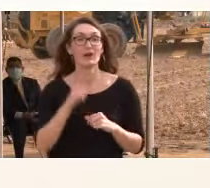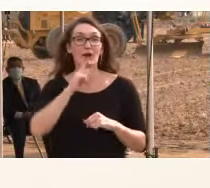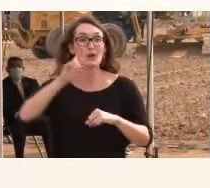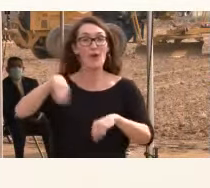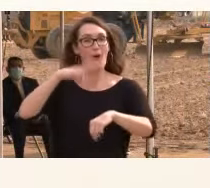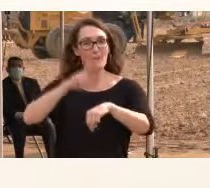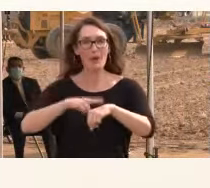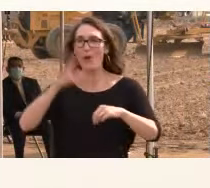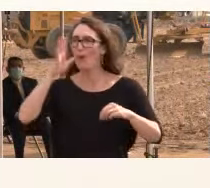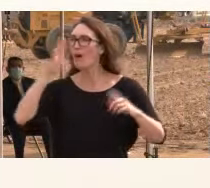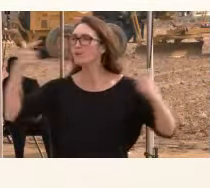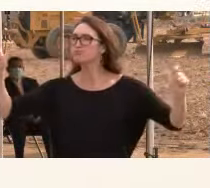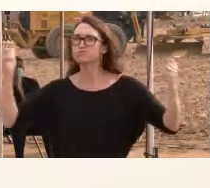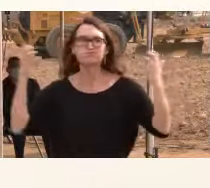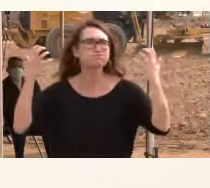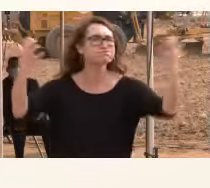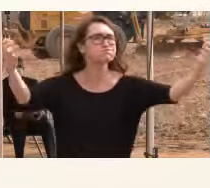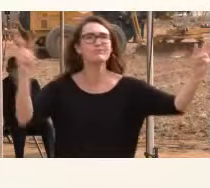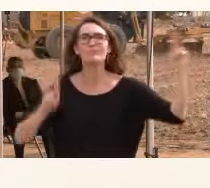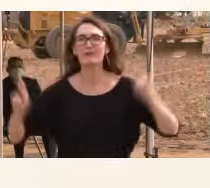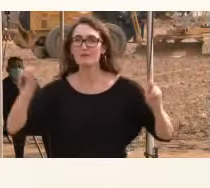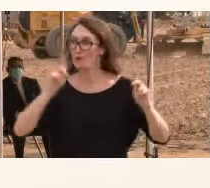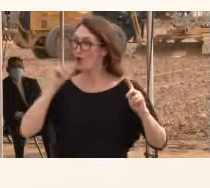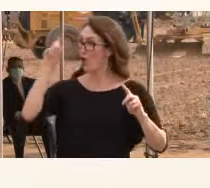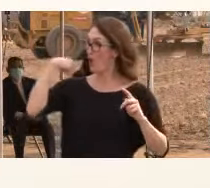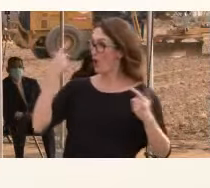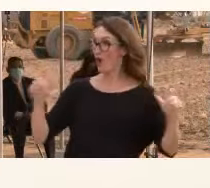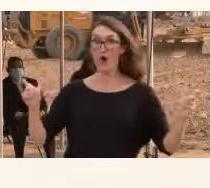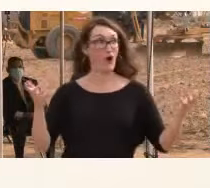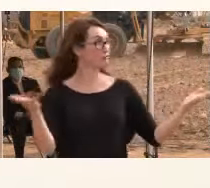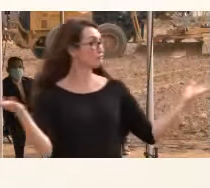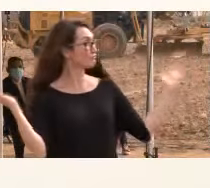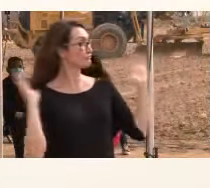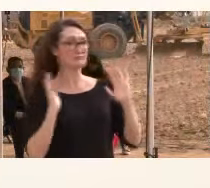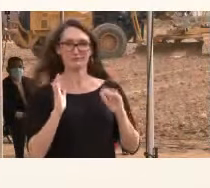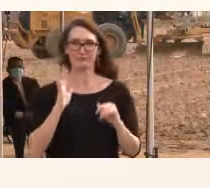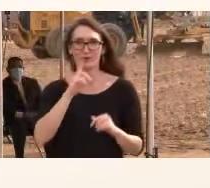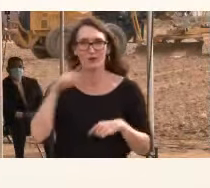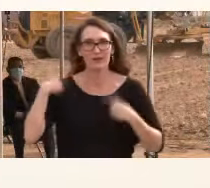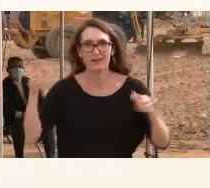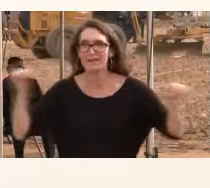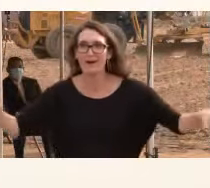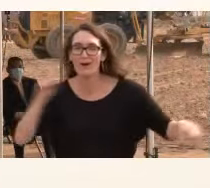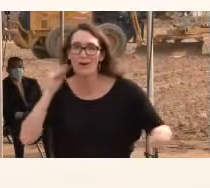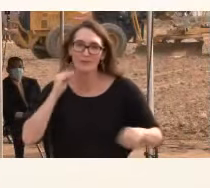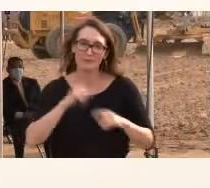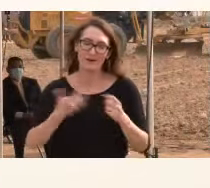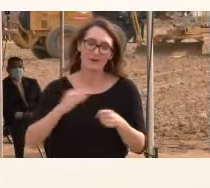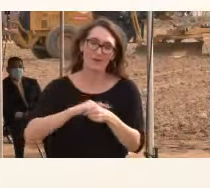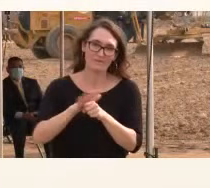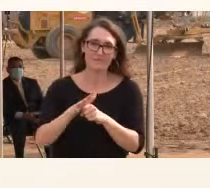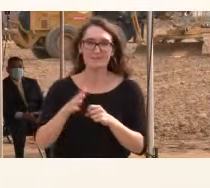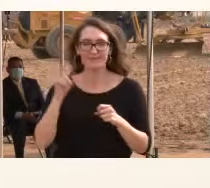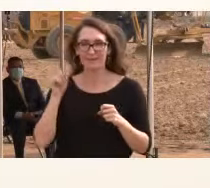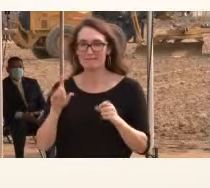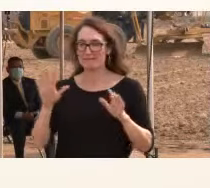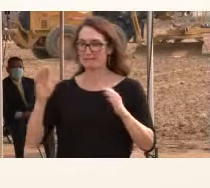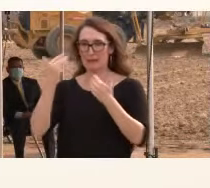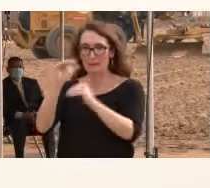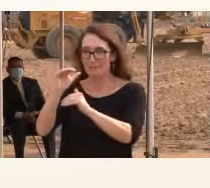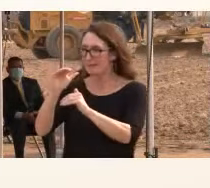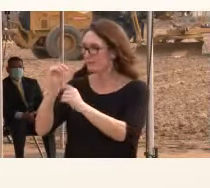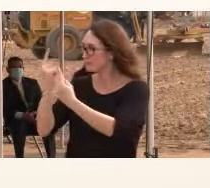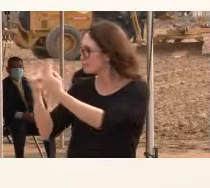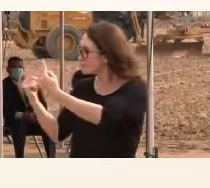would have a very large celebration. It looks pretty large to me at this point. But because of COVID-19, we had to keep the crowd